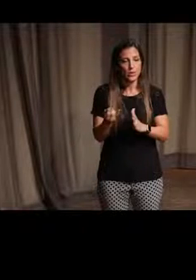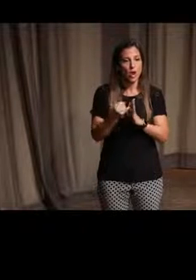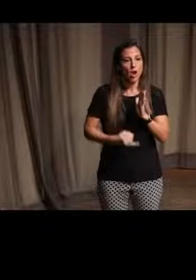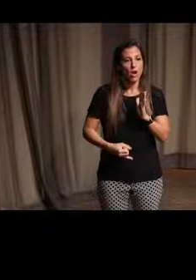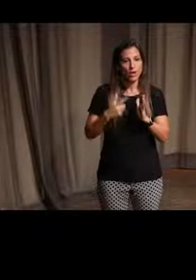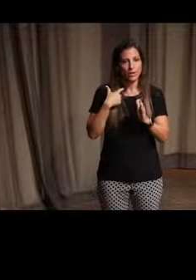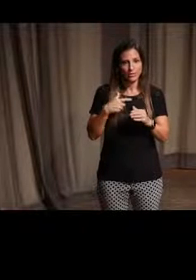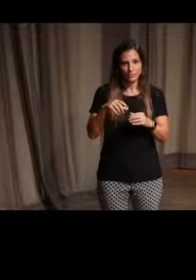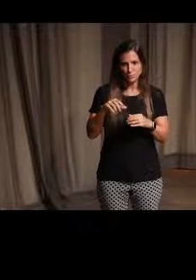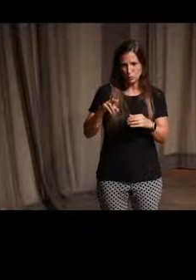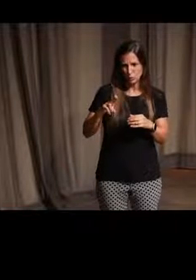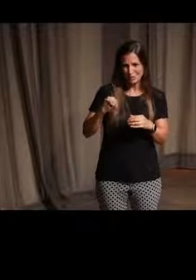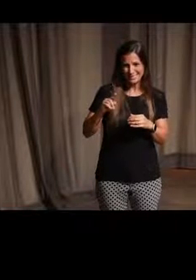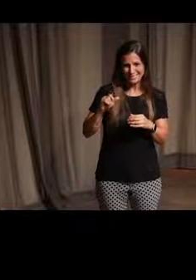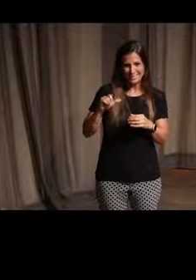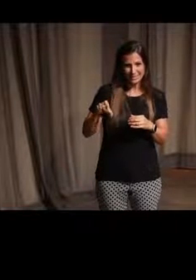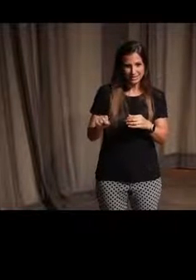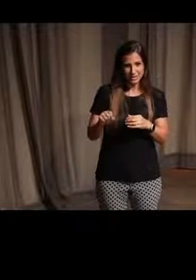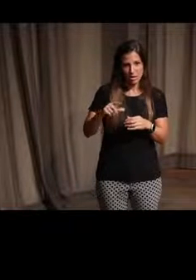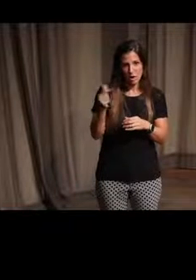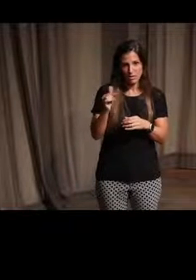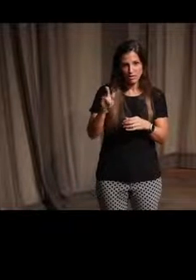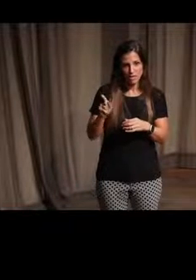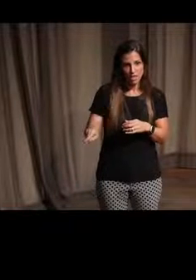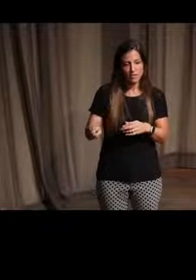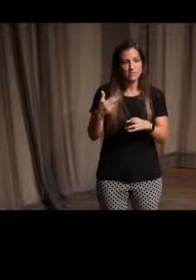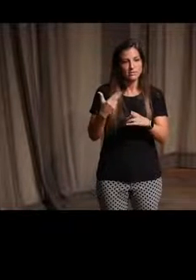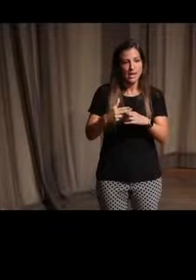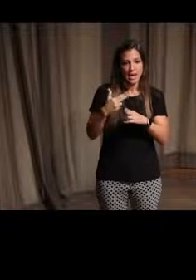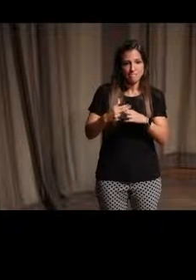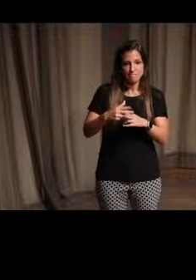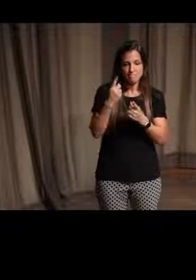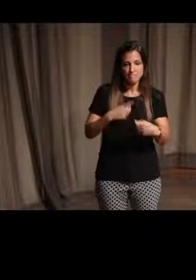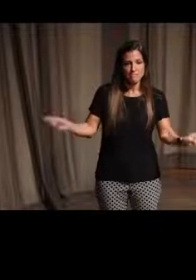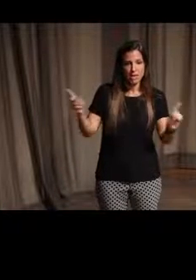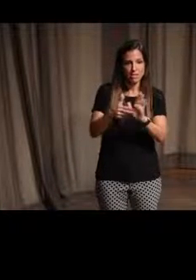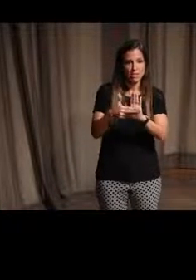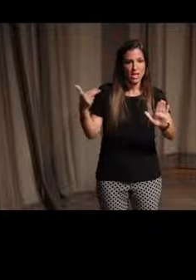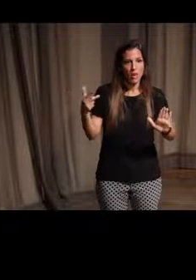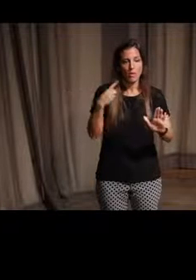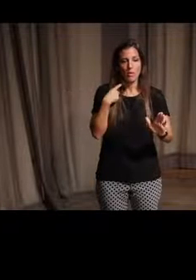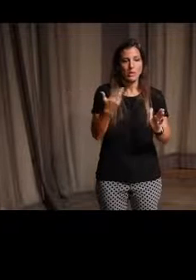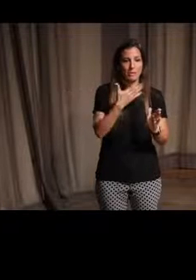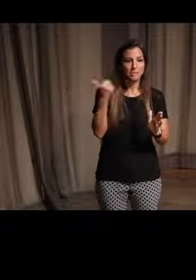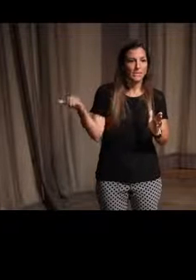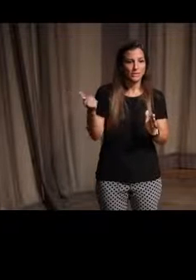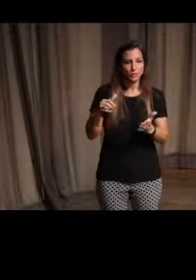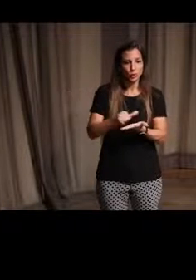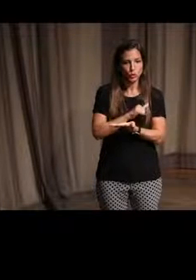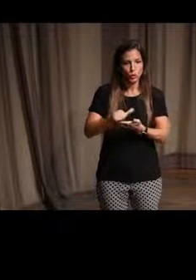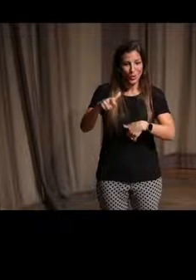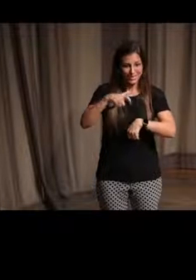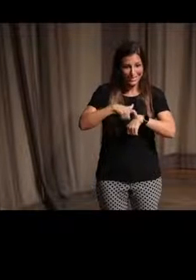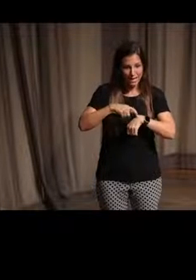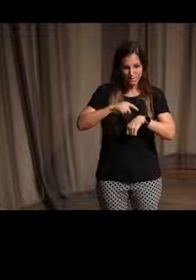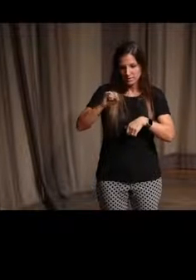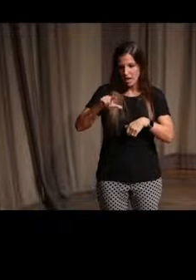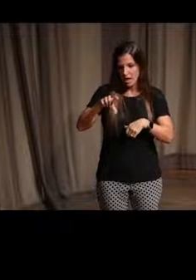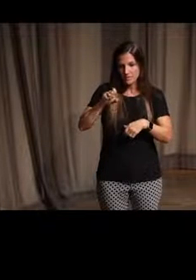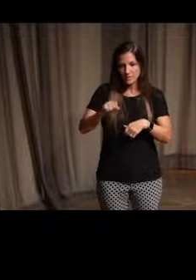Beatriz Gonzalez, a retrospective named one of the New York Times Best Art Books of 2019 as